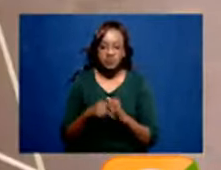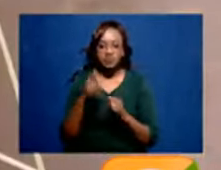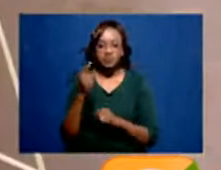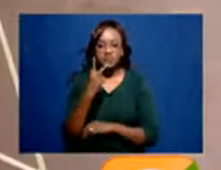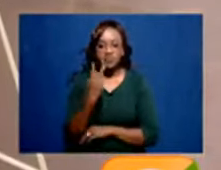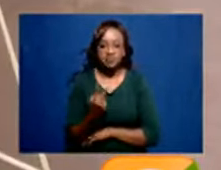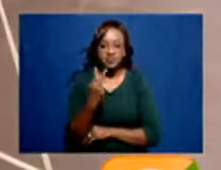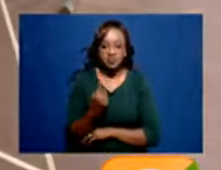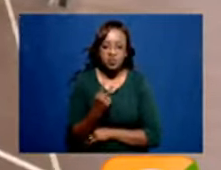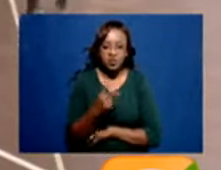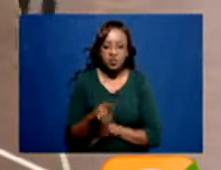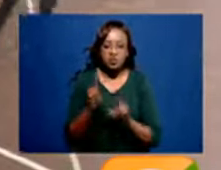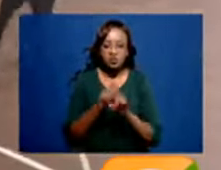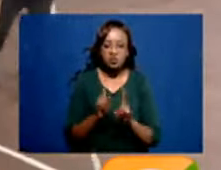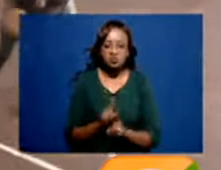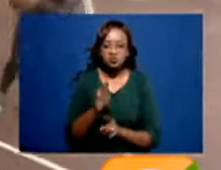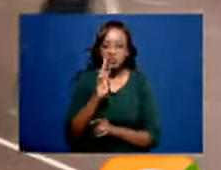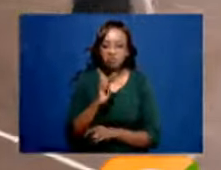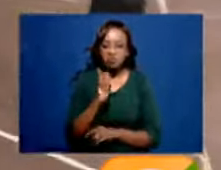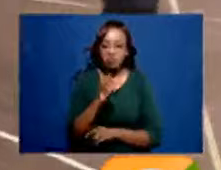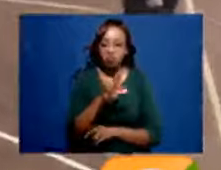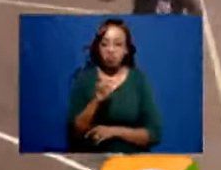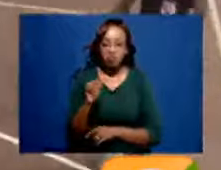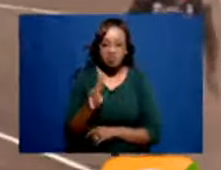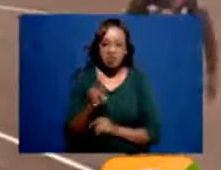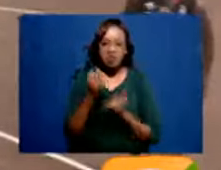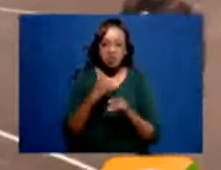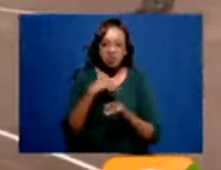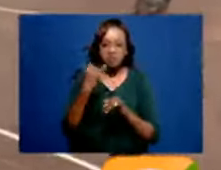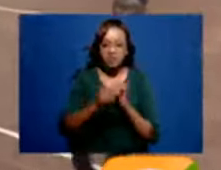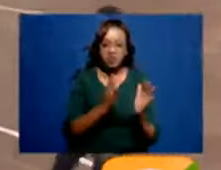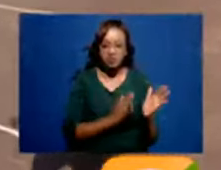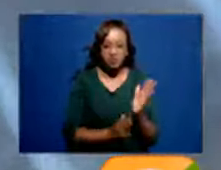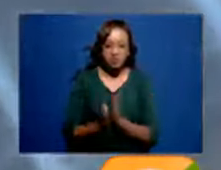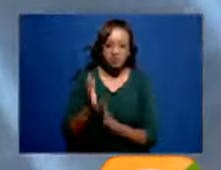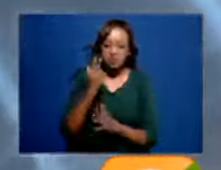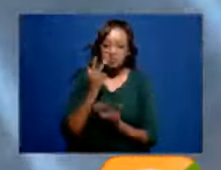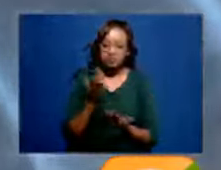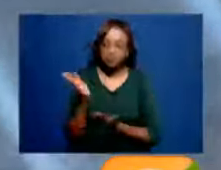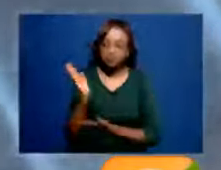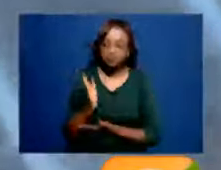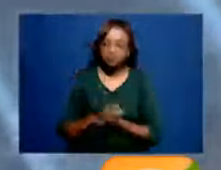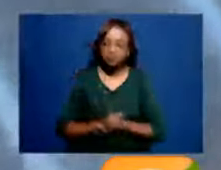February. The Morans are now putting the final touches in their preparations.